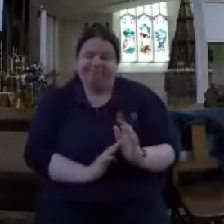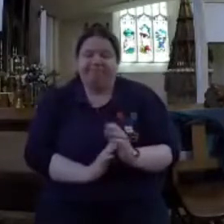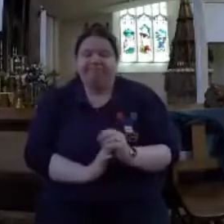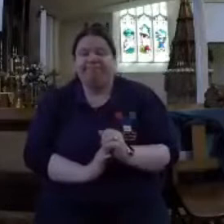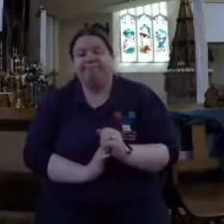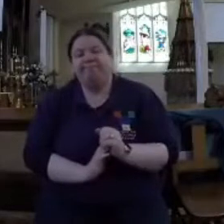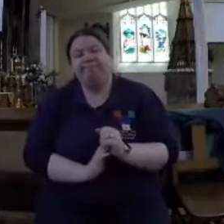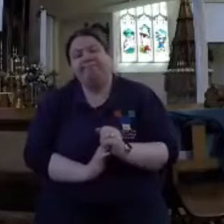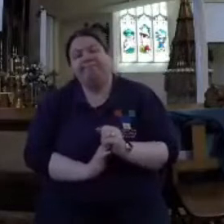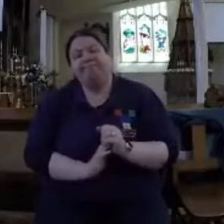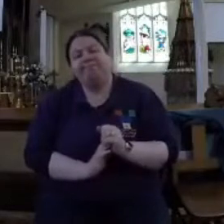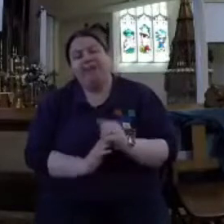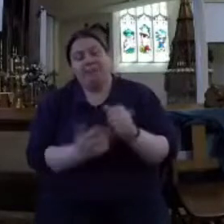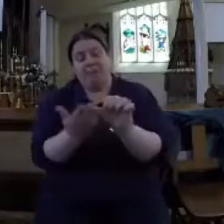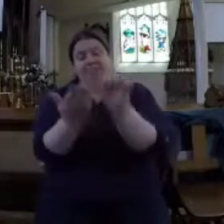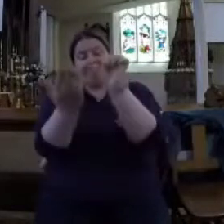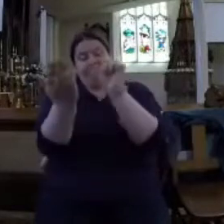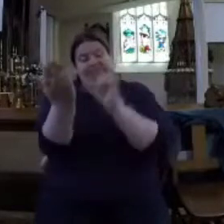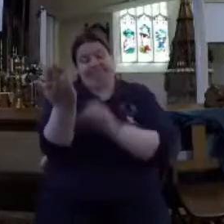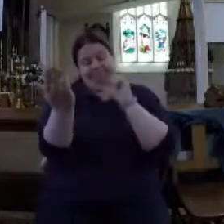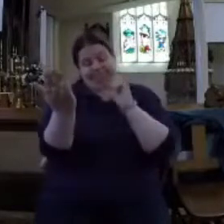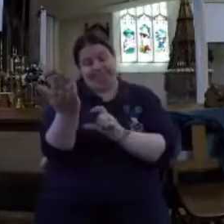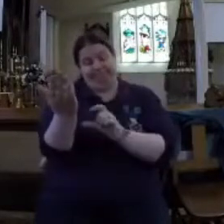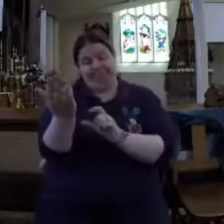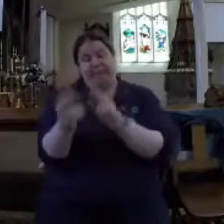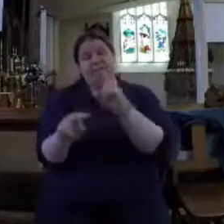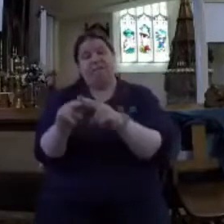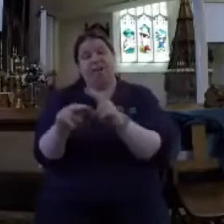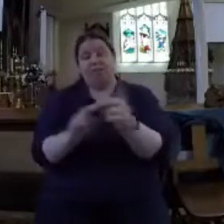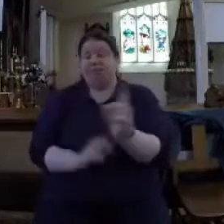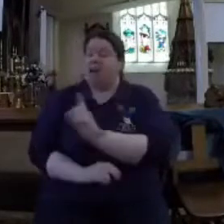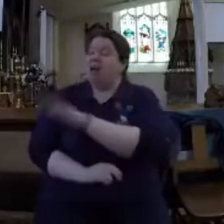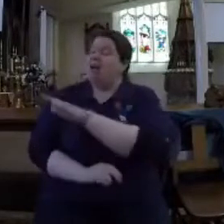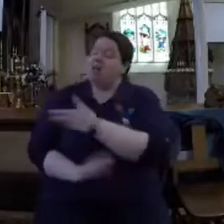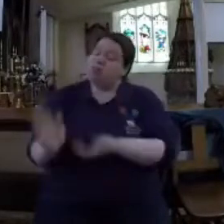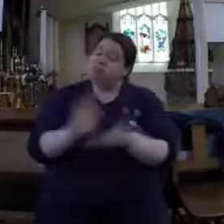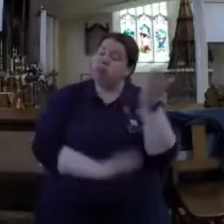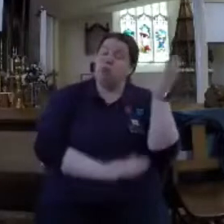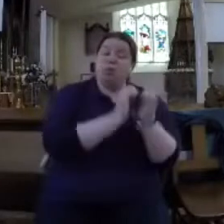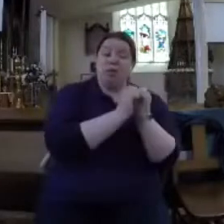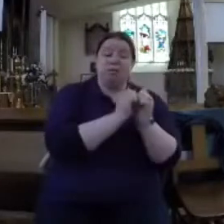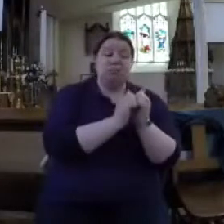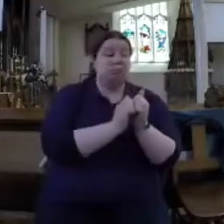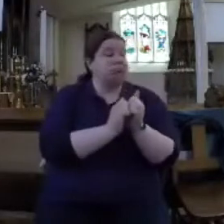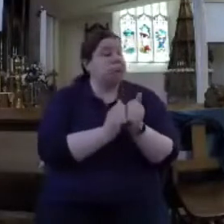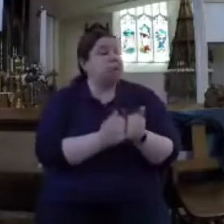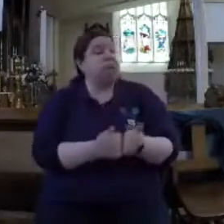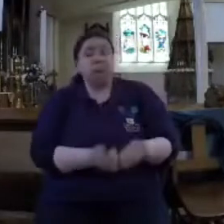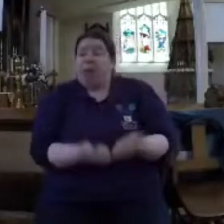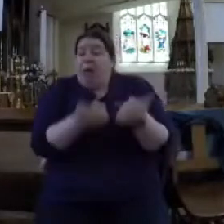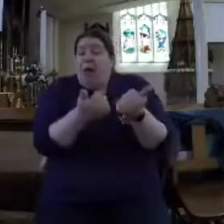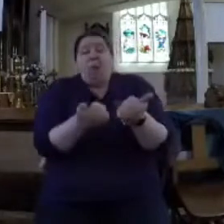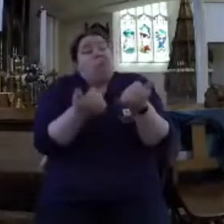But the next verse, his dad asks him to go and find his brothers, and what's he say? He says, very